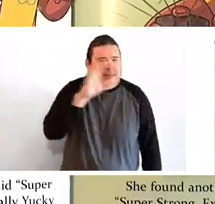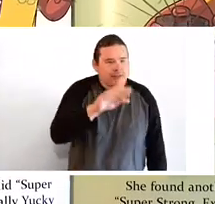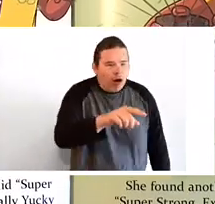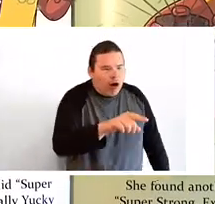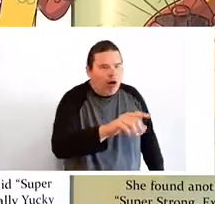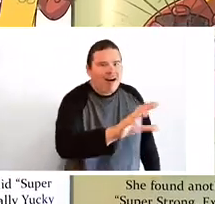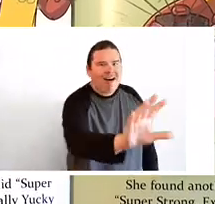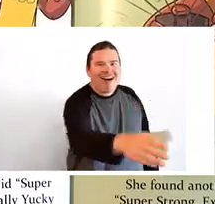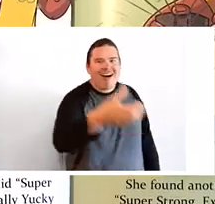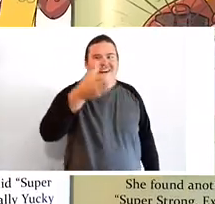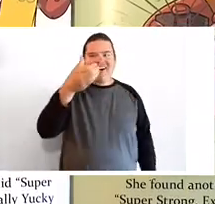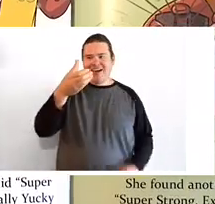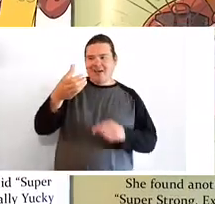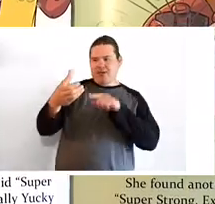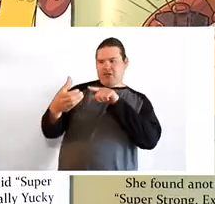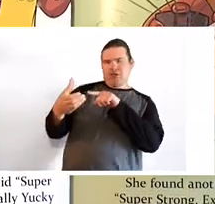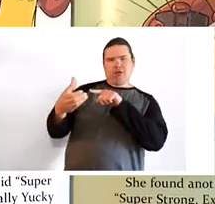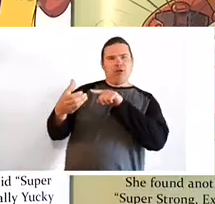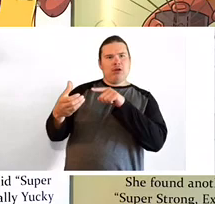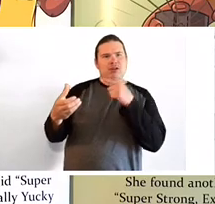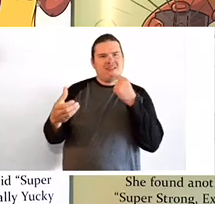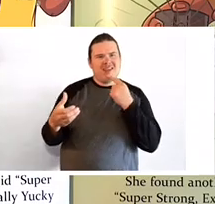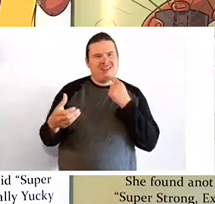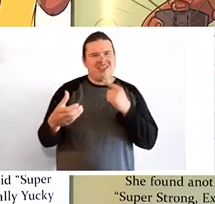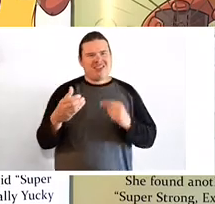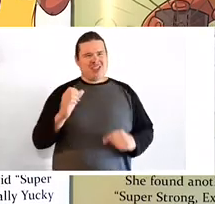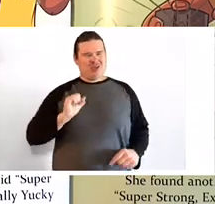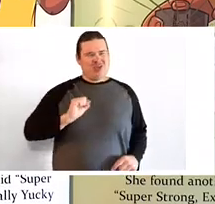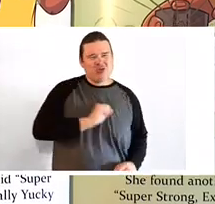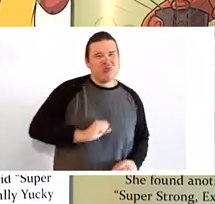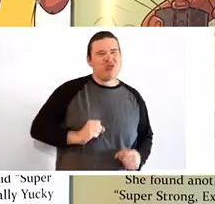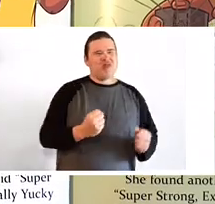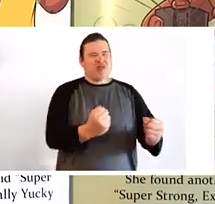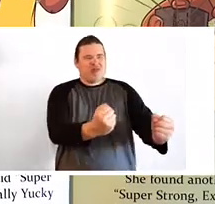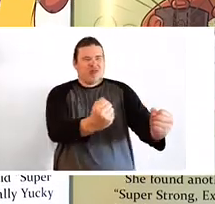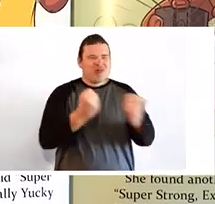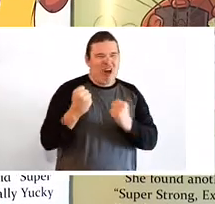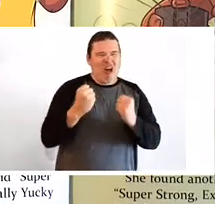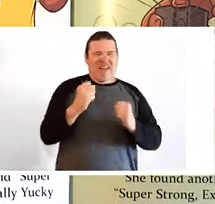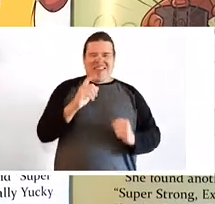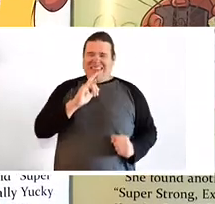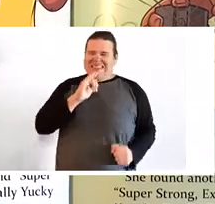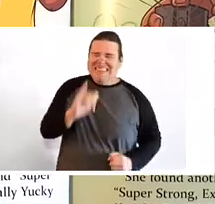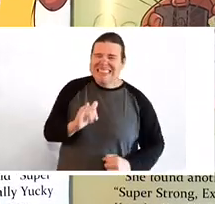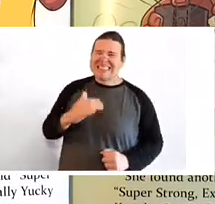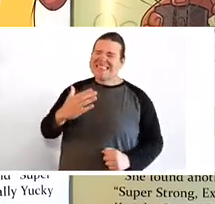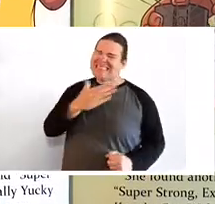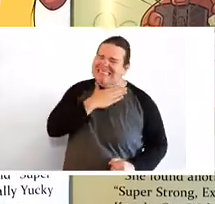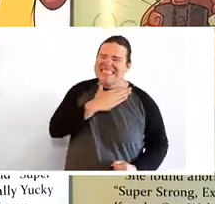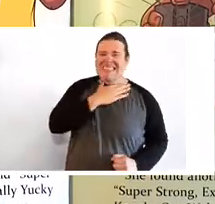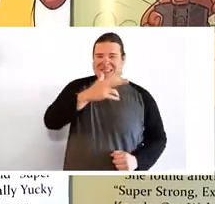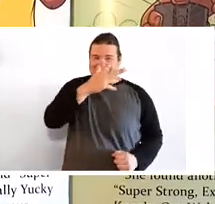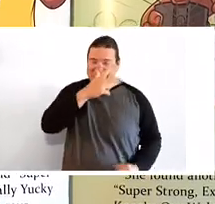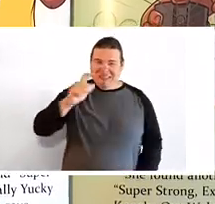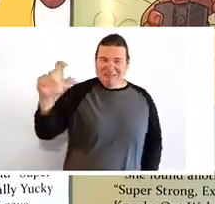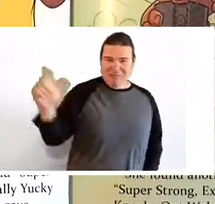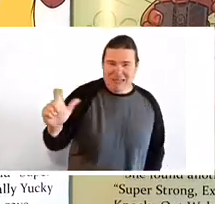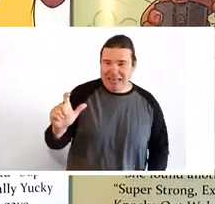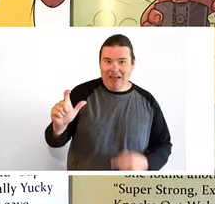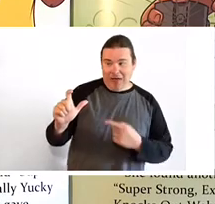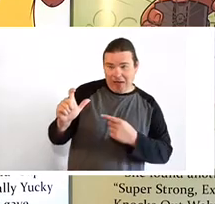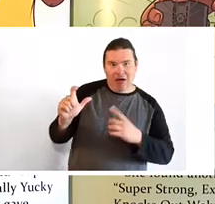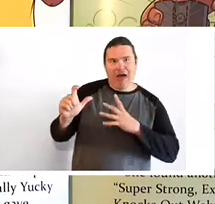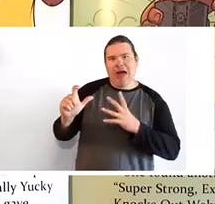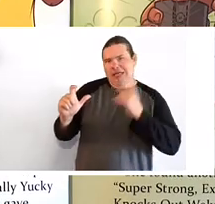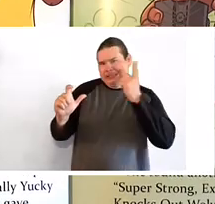She found another can that said "super strong, really yucky bug glitch,"